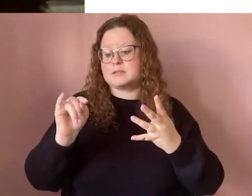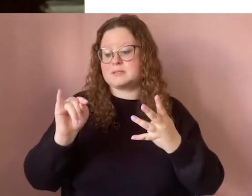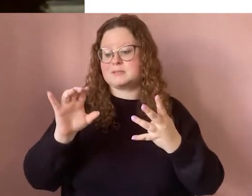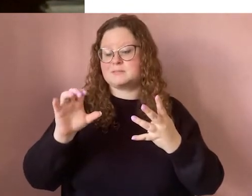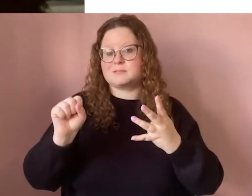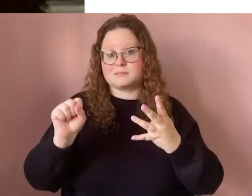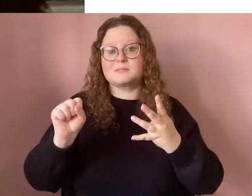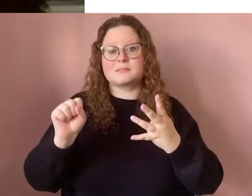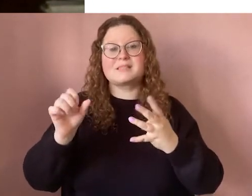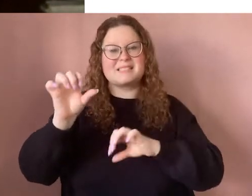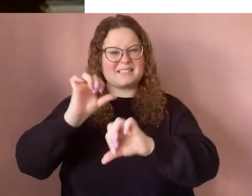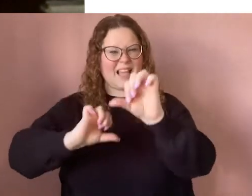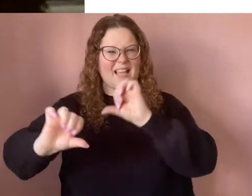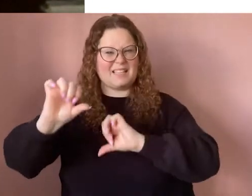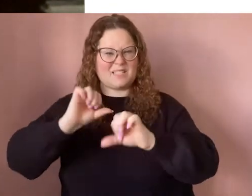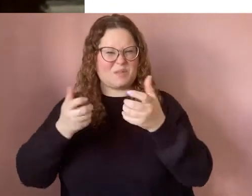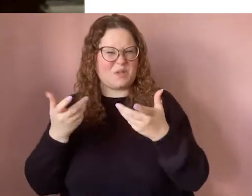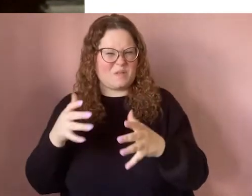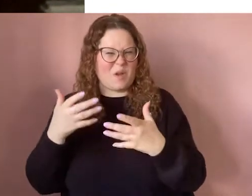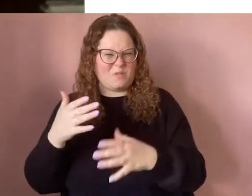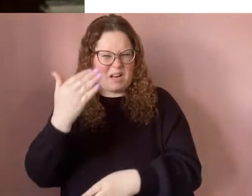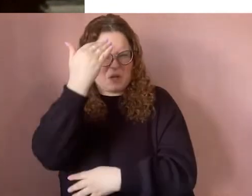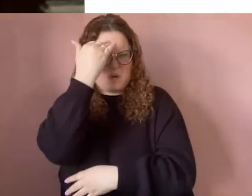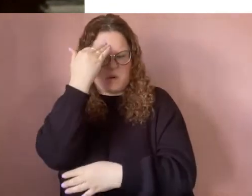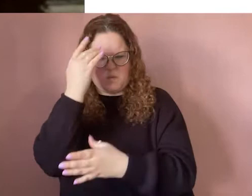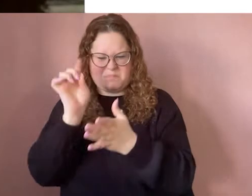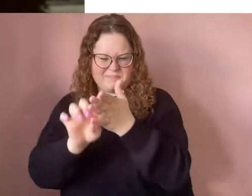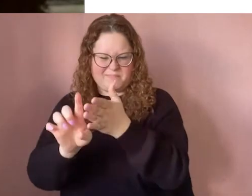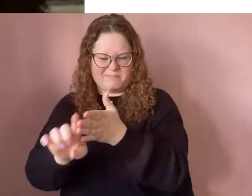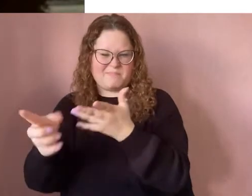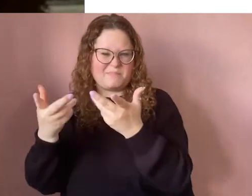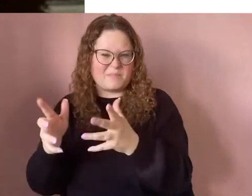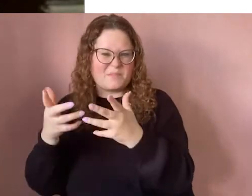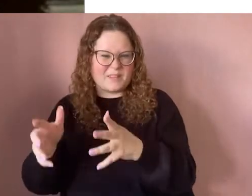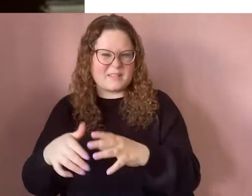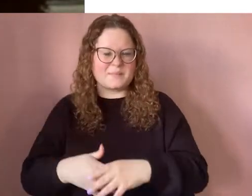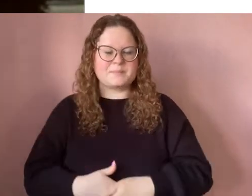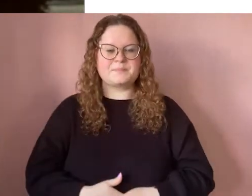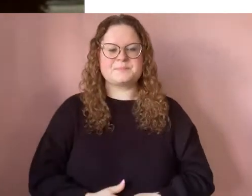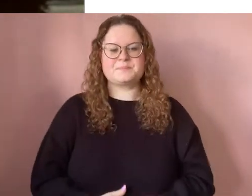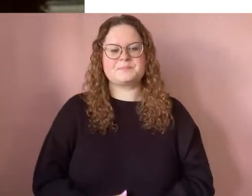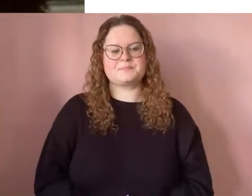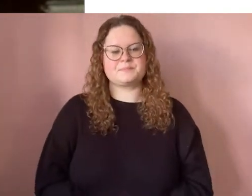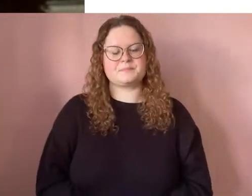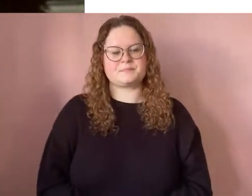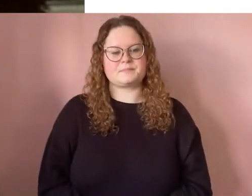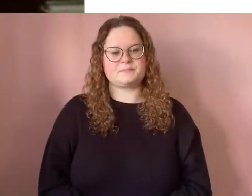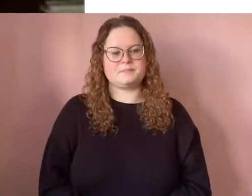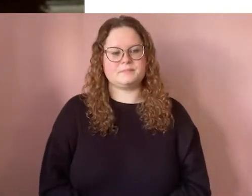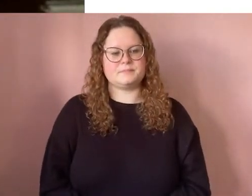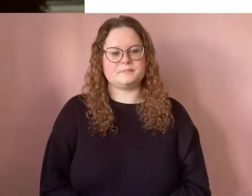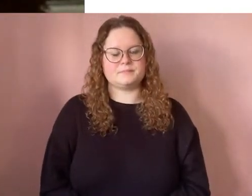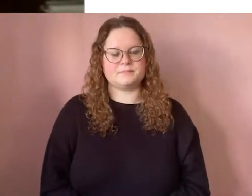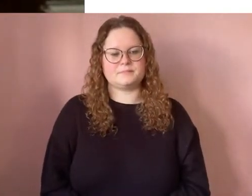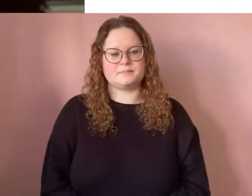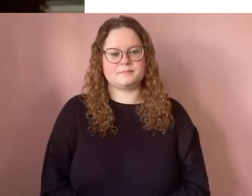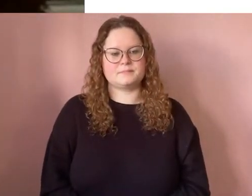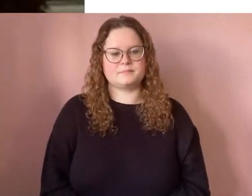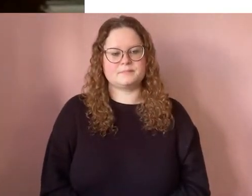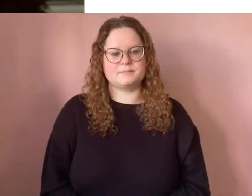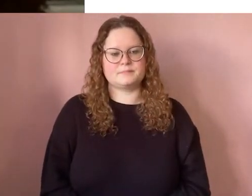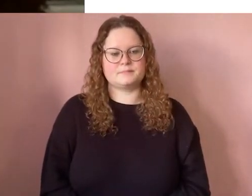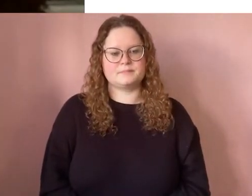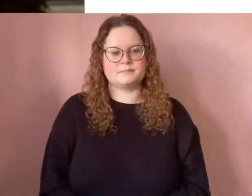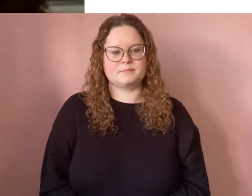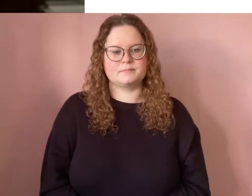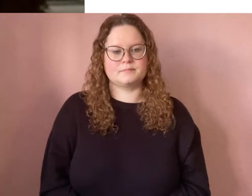that has to do with what we already know, but what is it doing for us or against us? And these are changing a lot of things